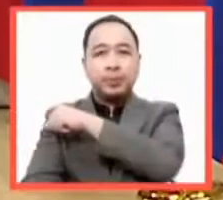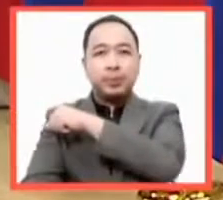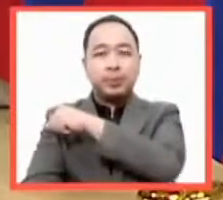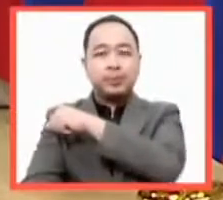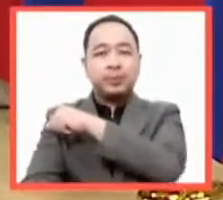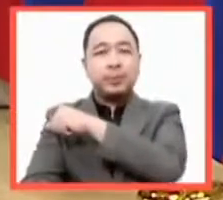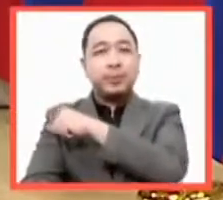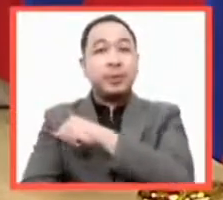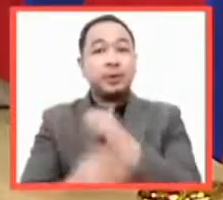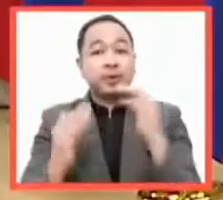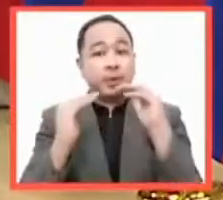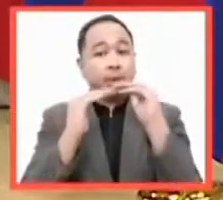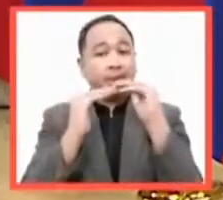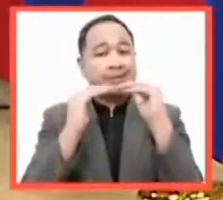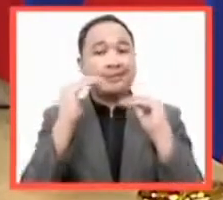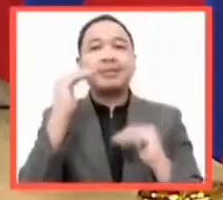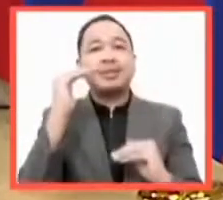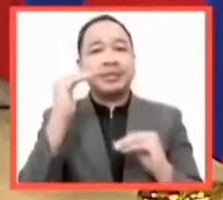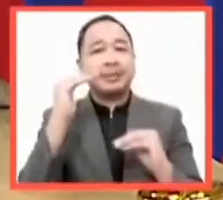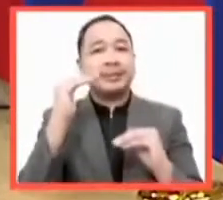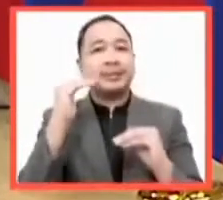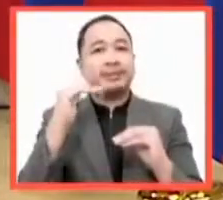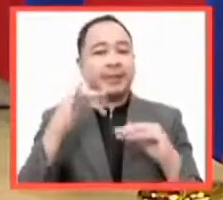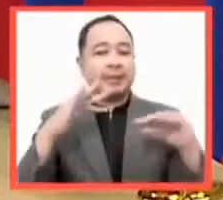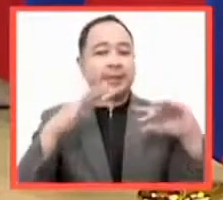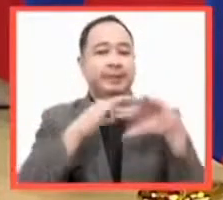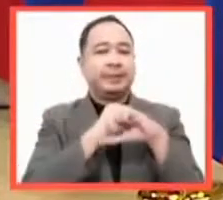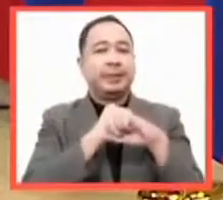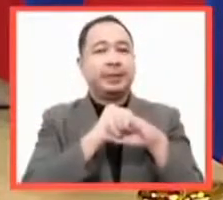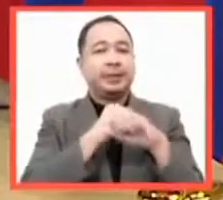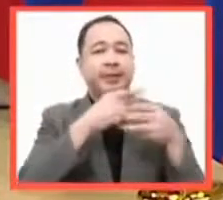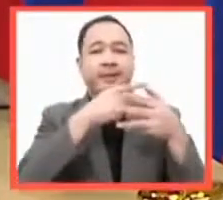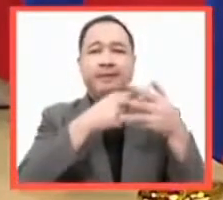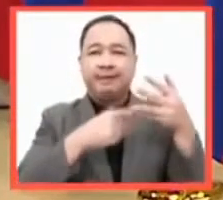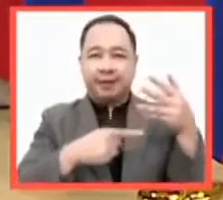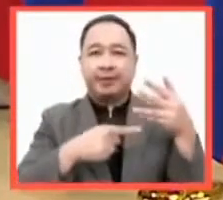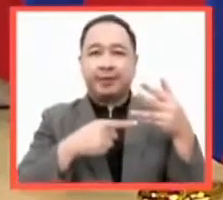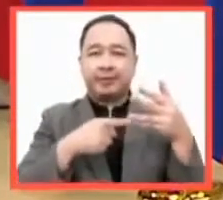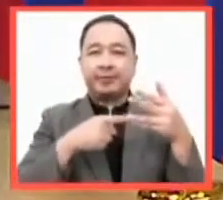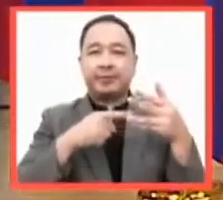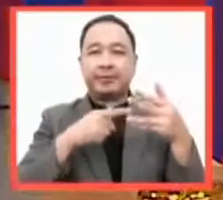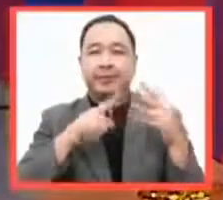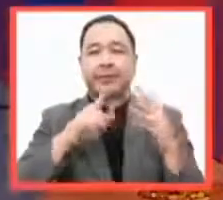Injustice is the common thread that ties these issues together.